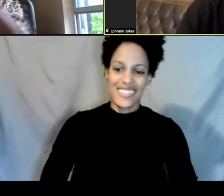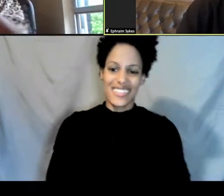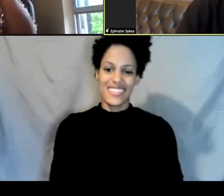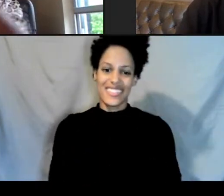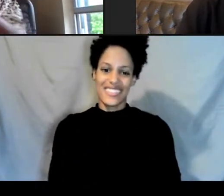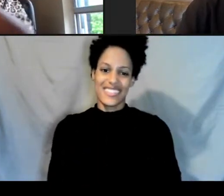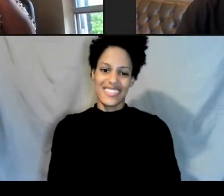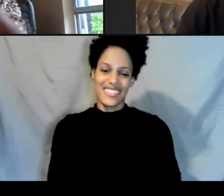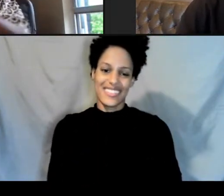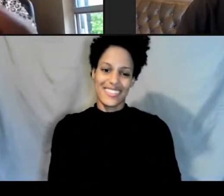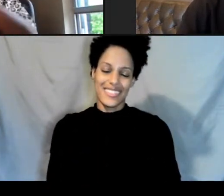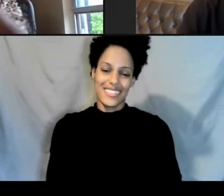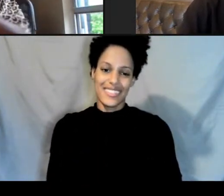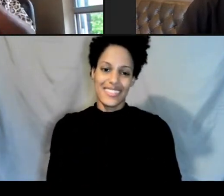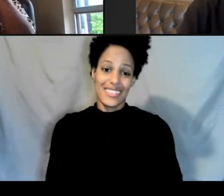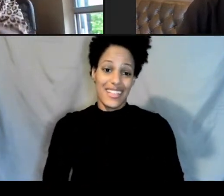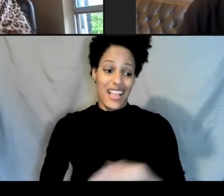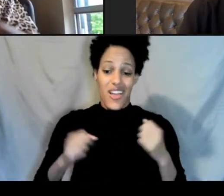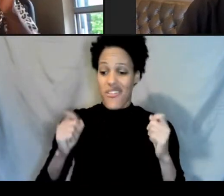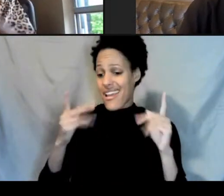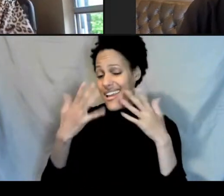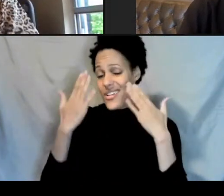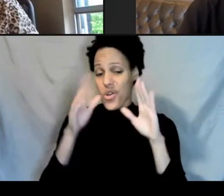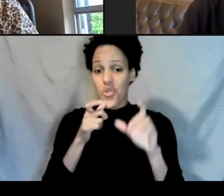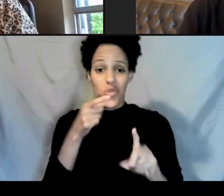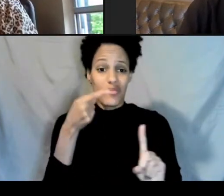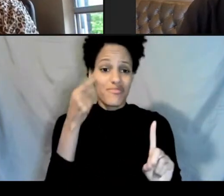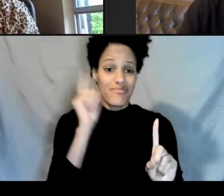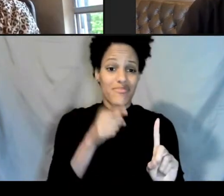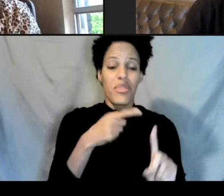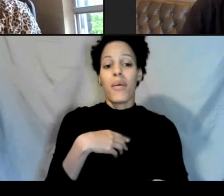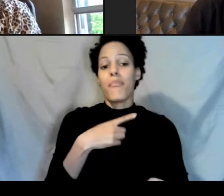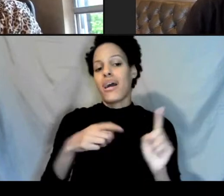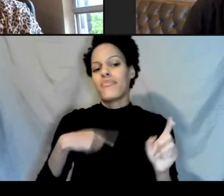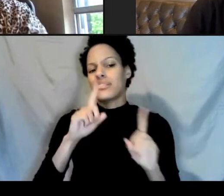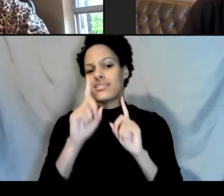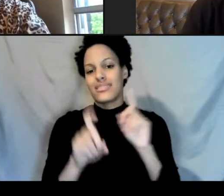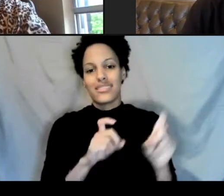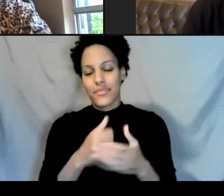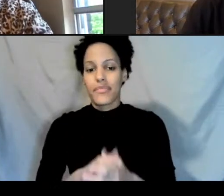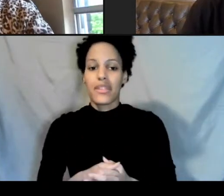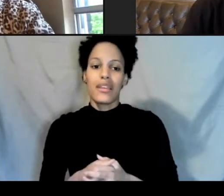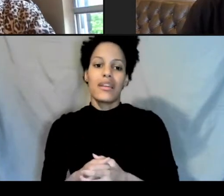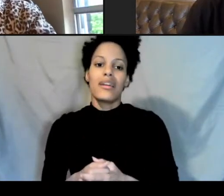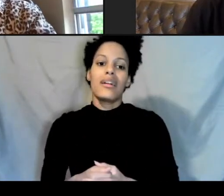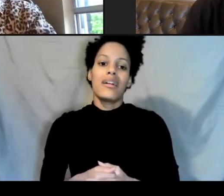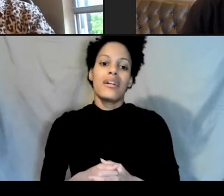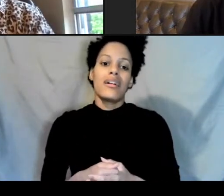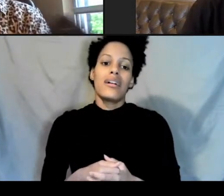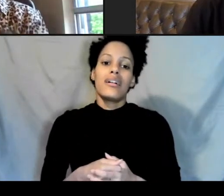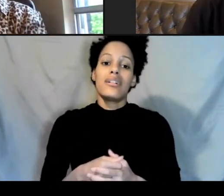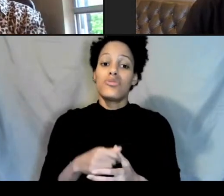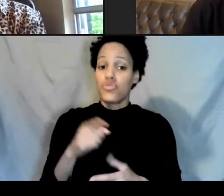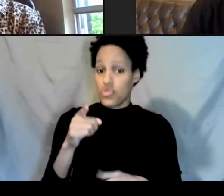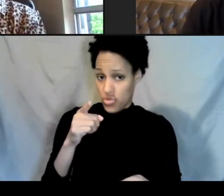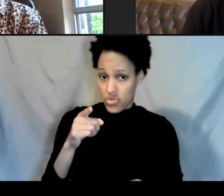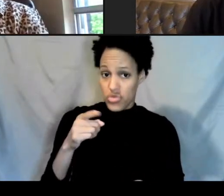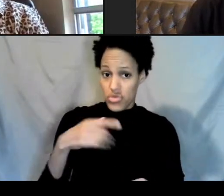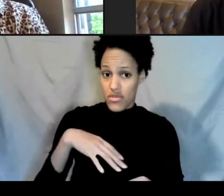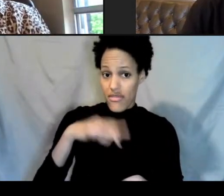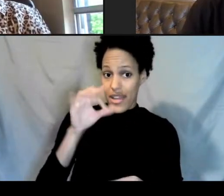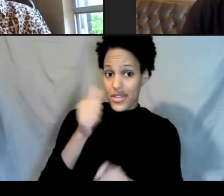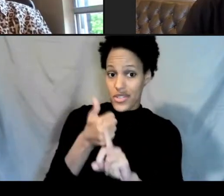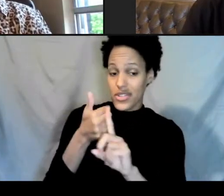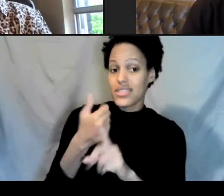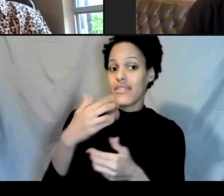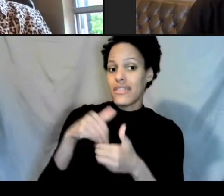Okay, all right. I don't know who this is for, so I'm just going to ask the question. Emile Lenoir, did you ever find yourself in a creative